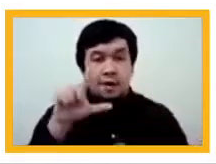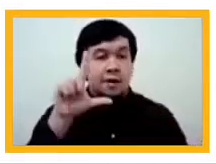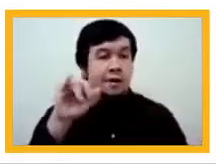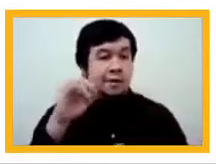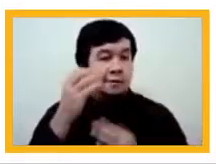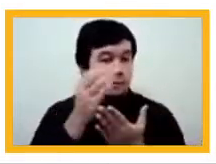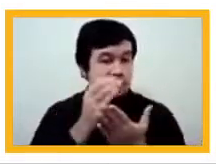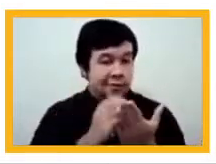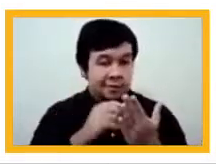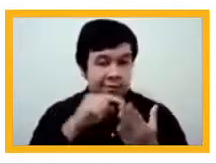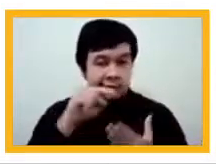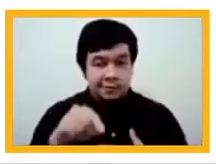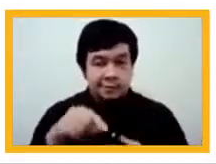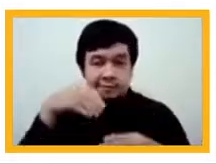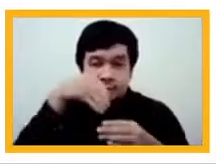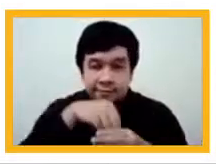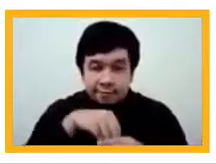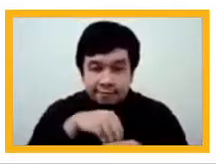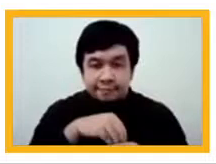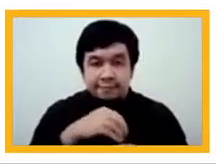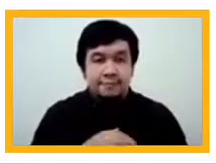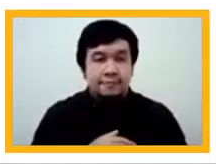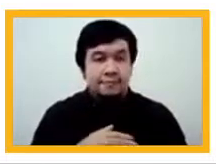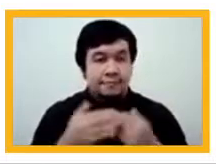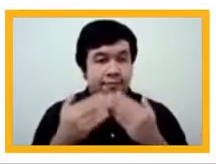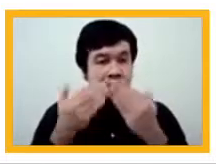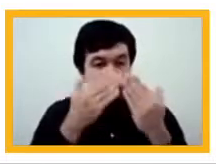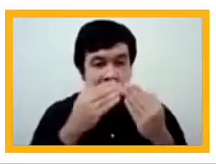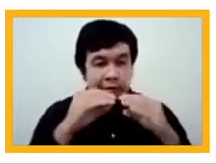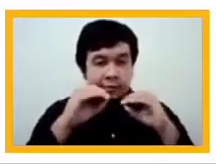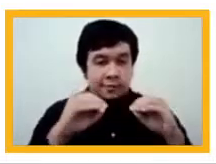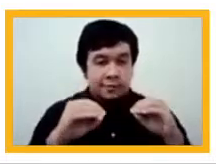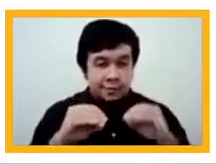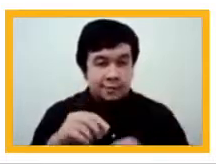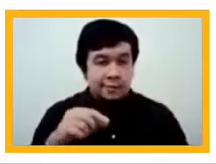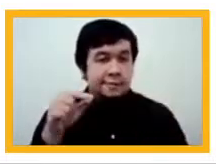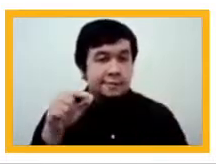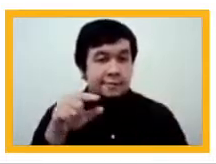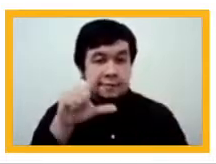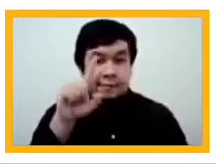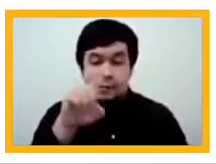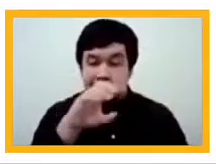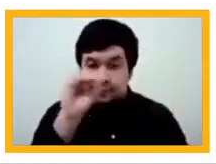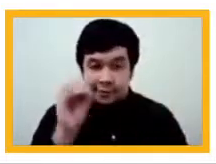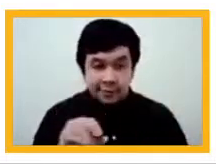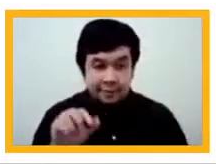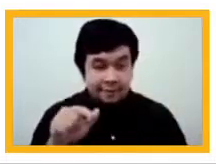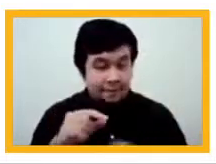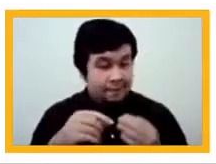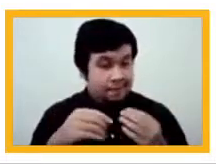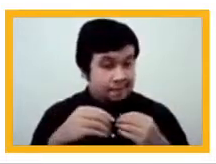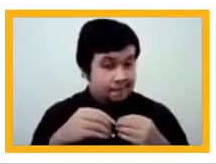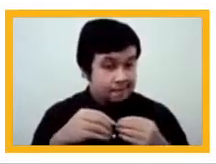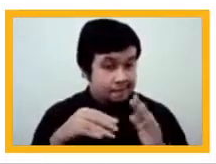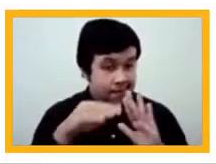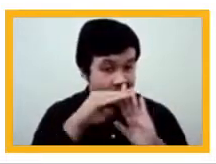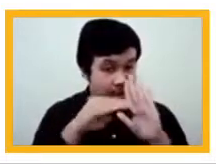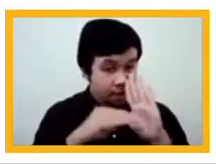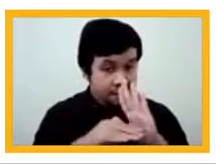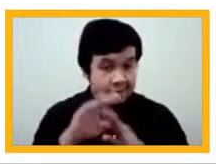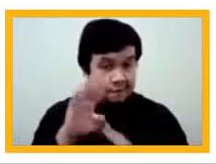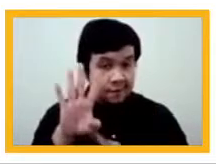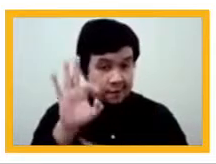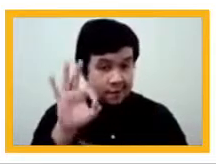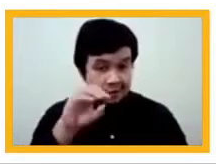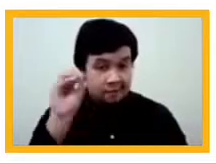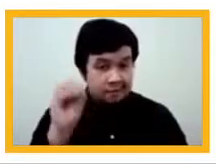100% curriculum, you can have 49% of online courses. And the policy was issued